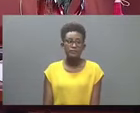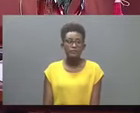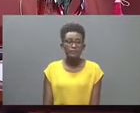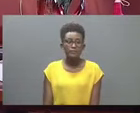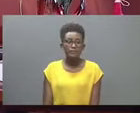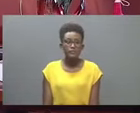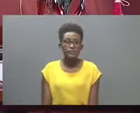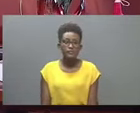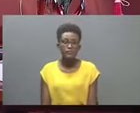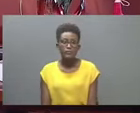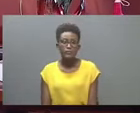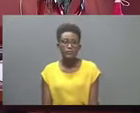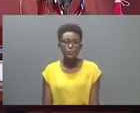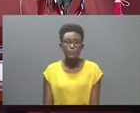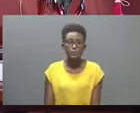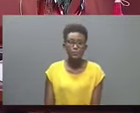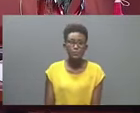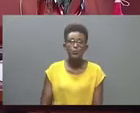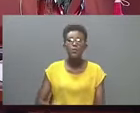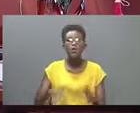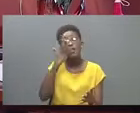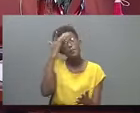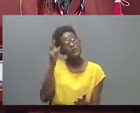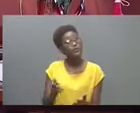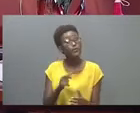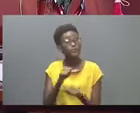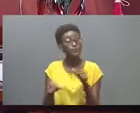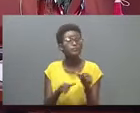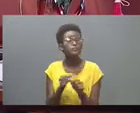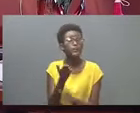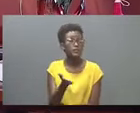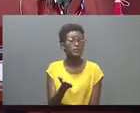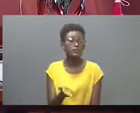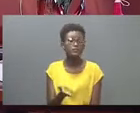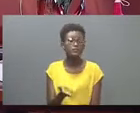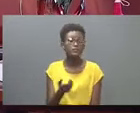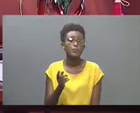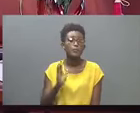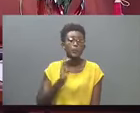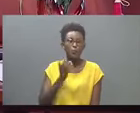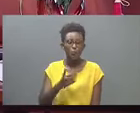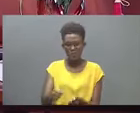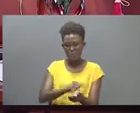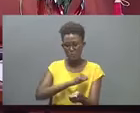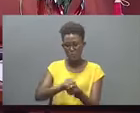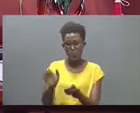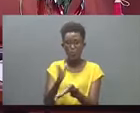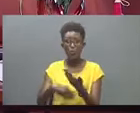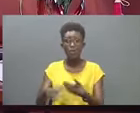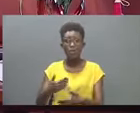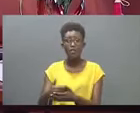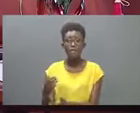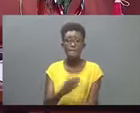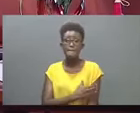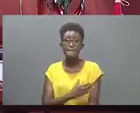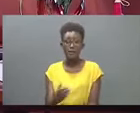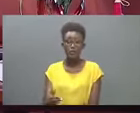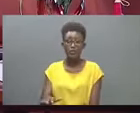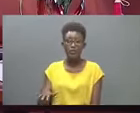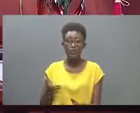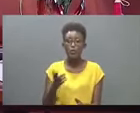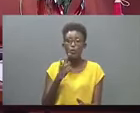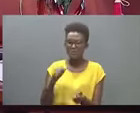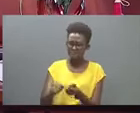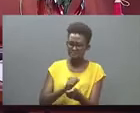gukomera. And because of that, kubw'iyo mpamvu, we pulled down those powers. Dukwita hasi izo mbaraga. We bound